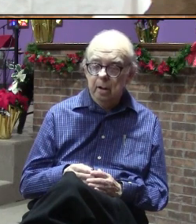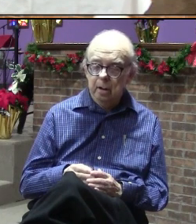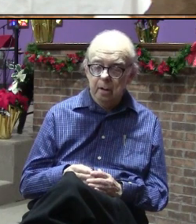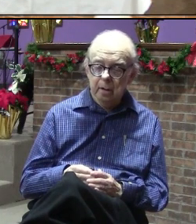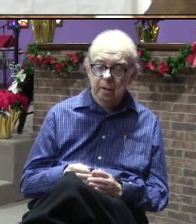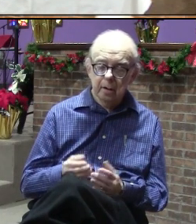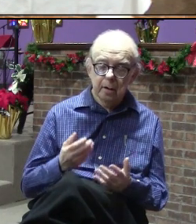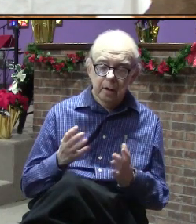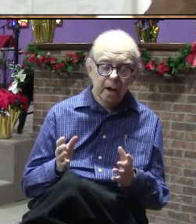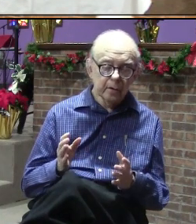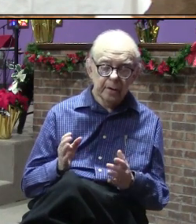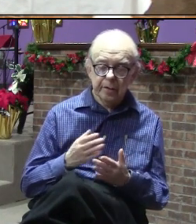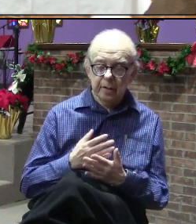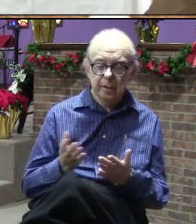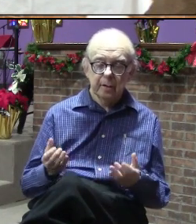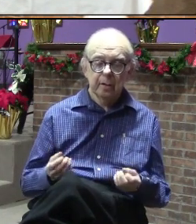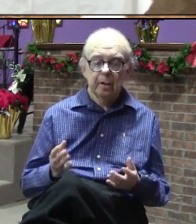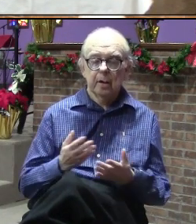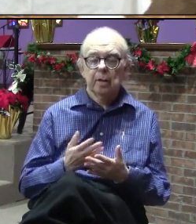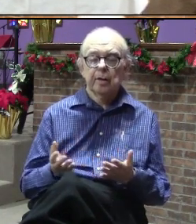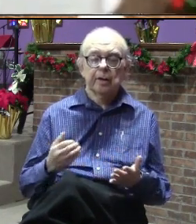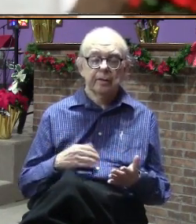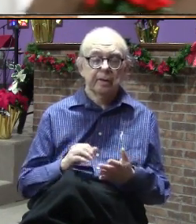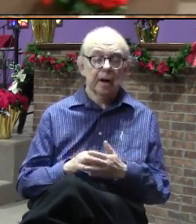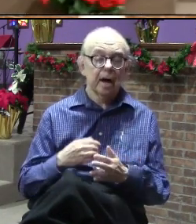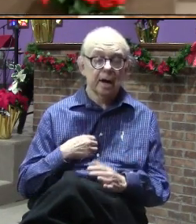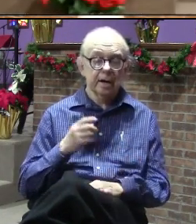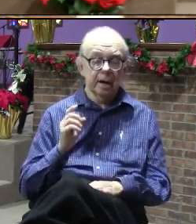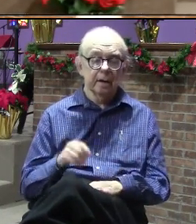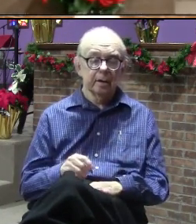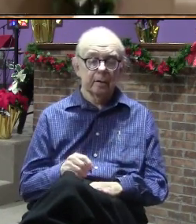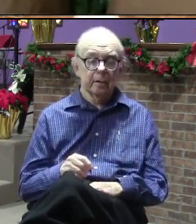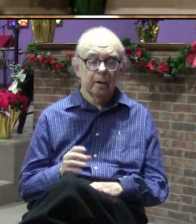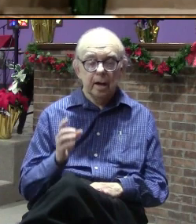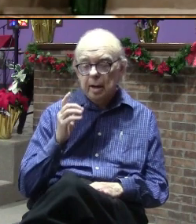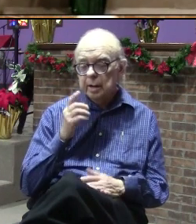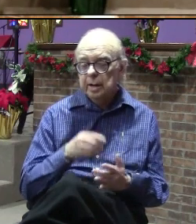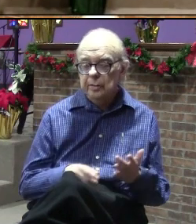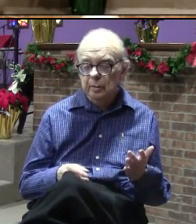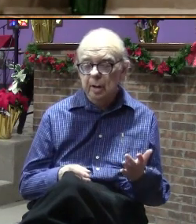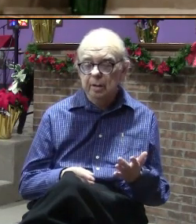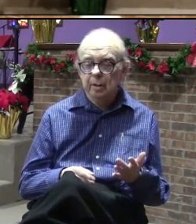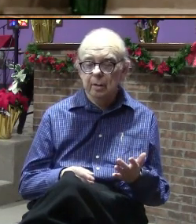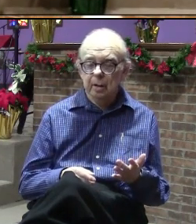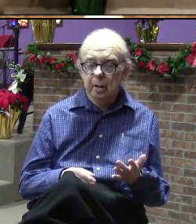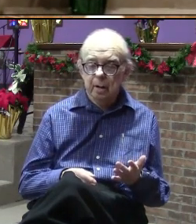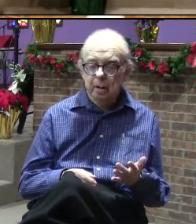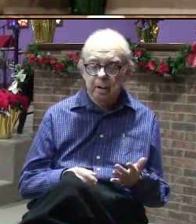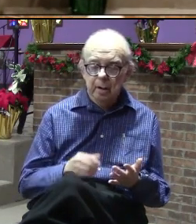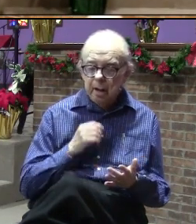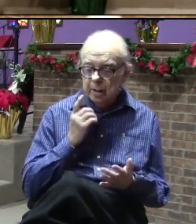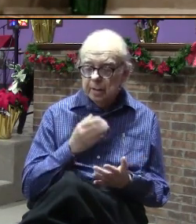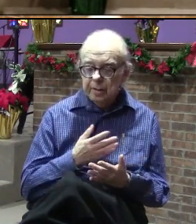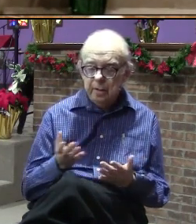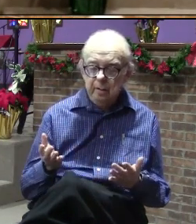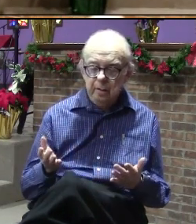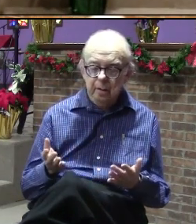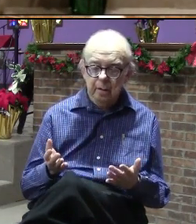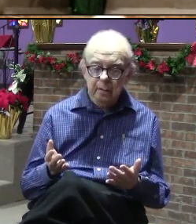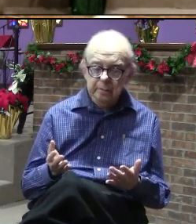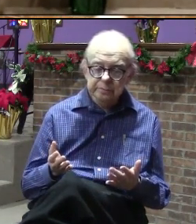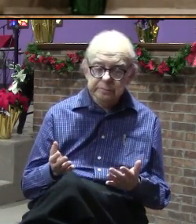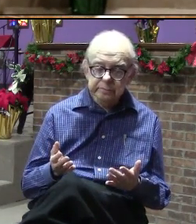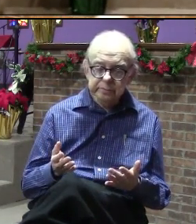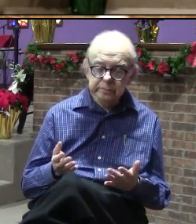I don't want anything. There's a lot of things I need. And guess what? I don't need anything because God said he